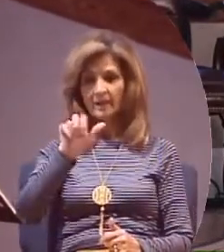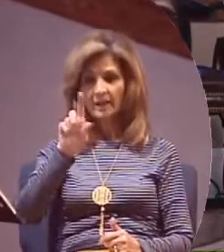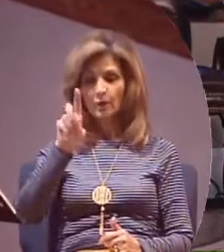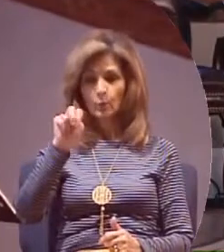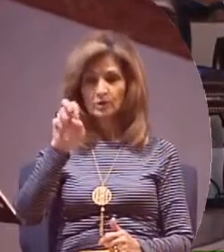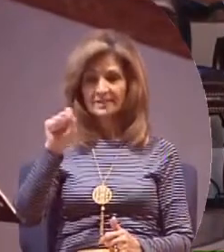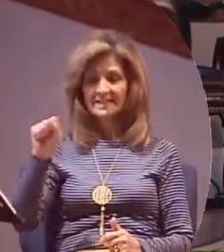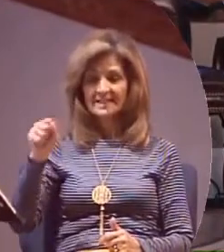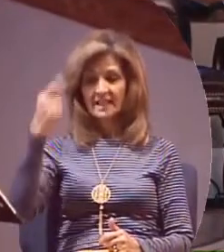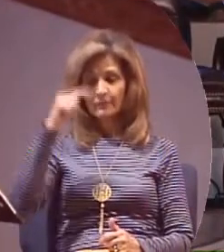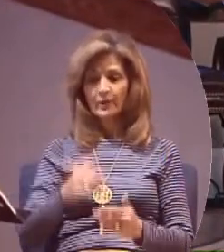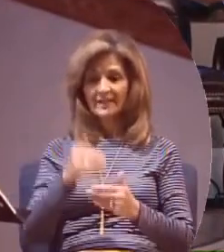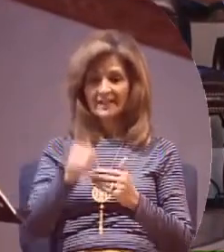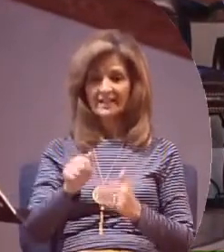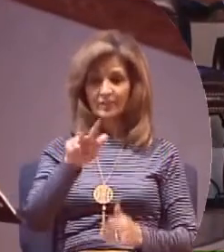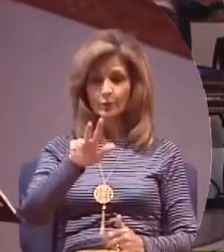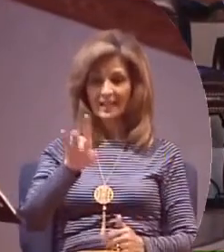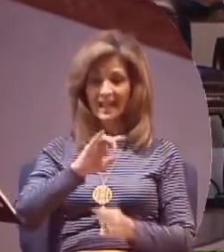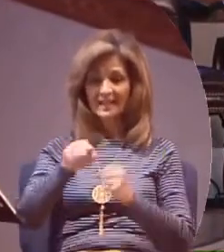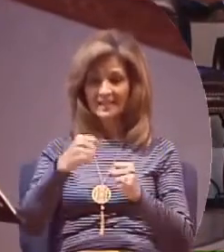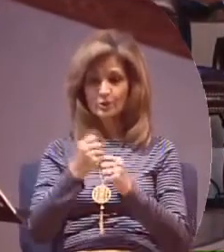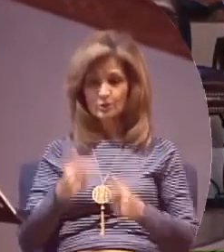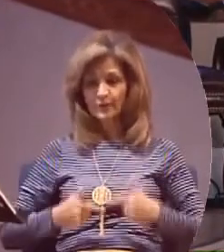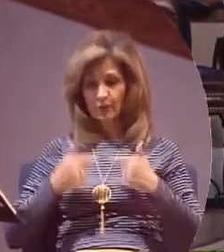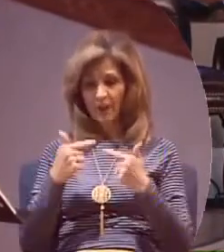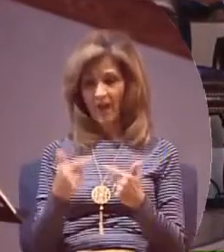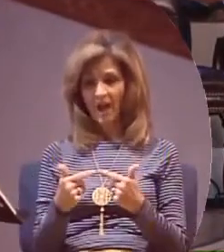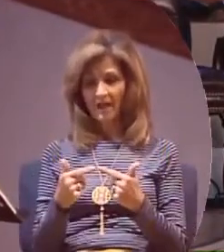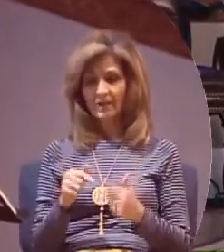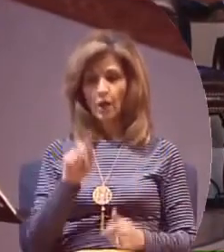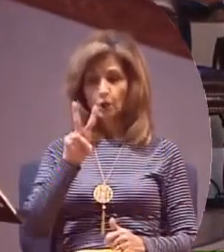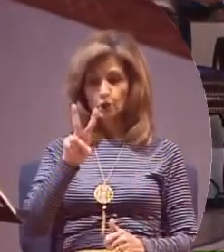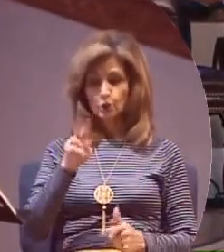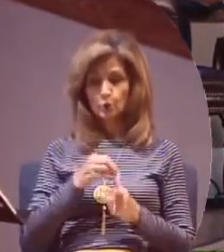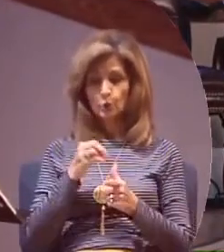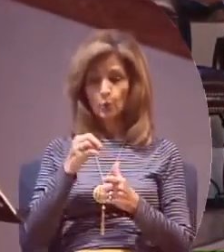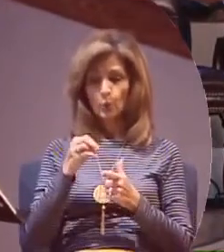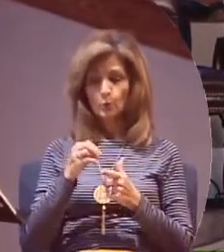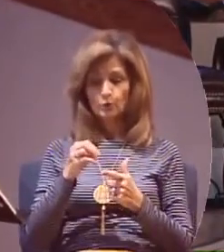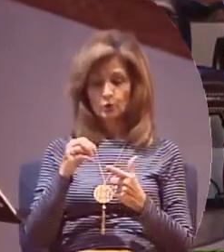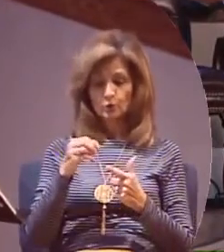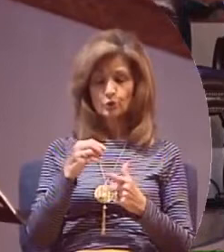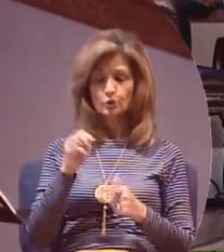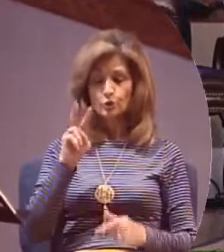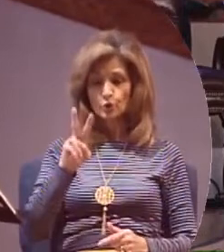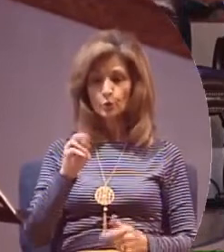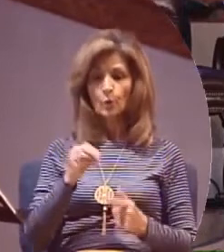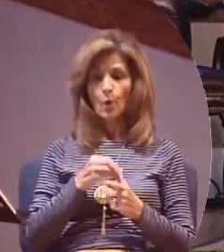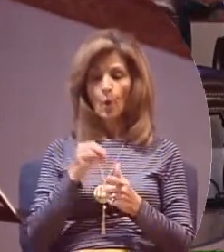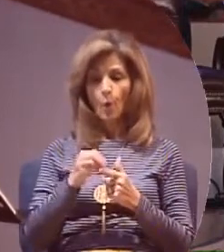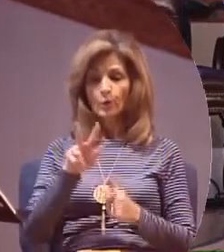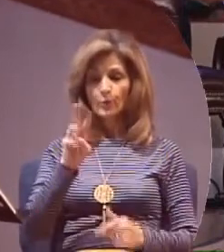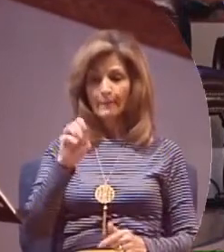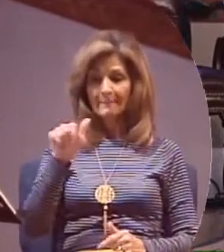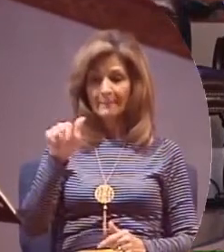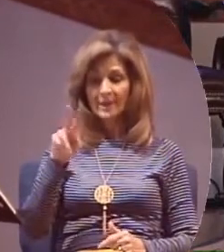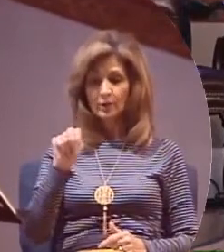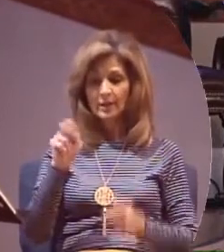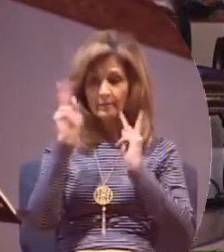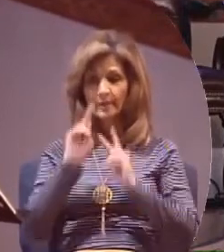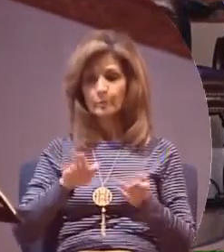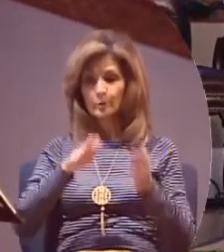for the next 38 years of their life, 2 to 3 million people died because of